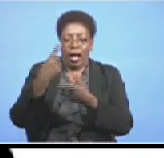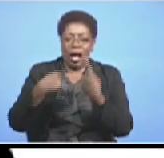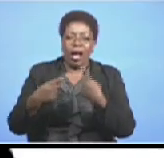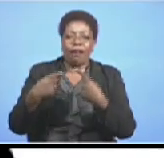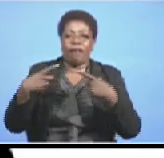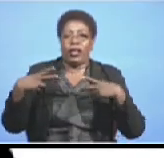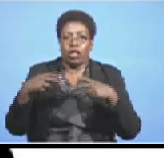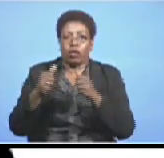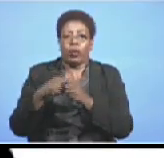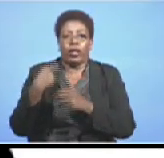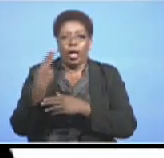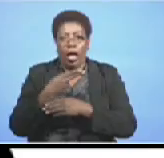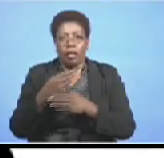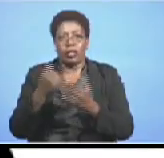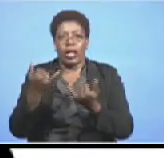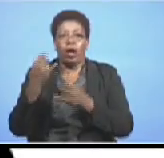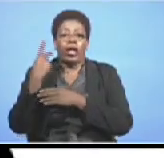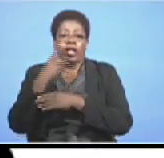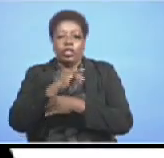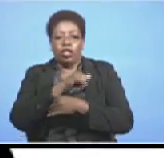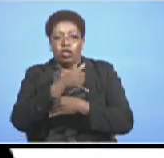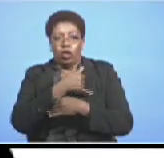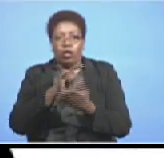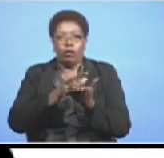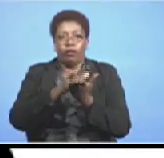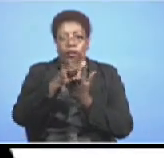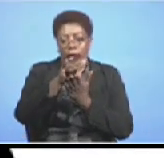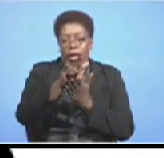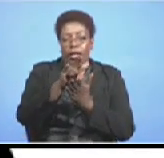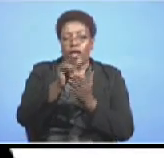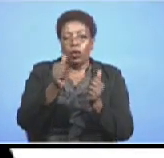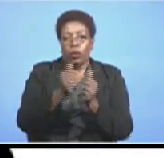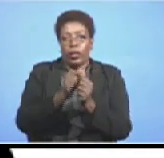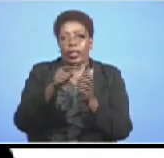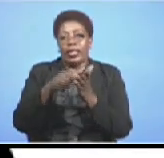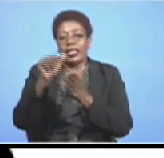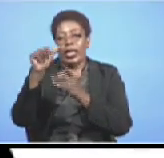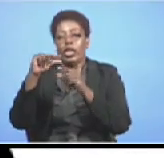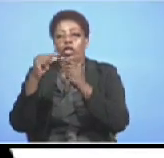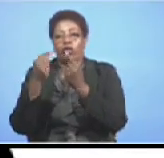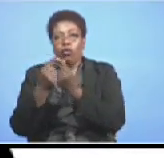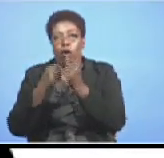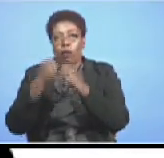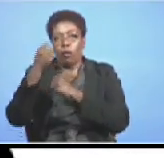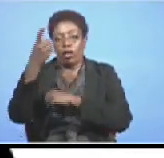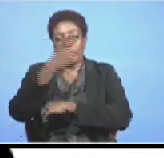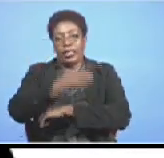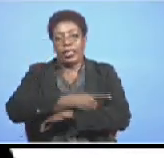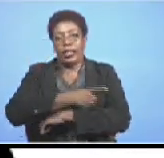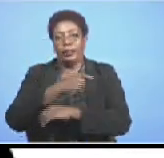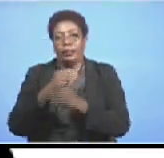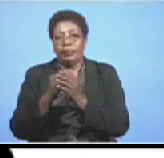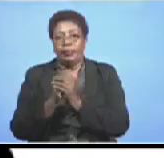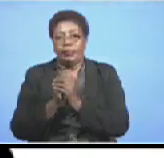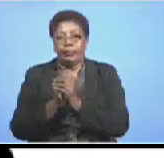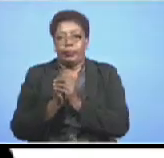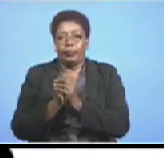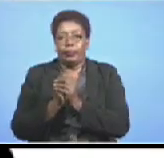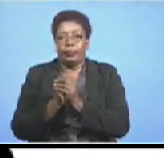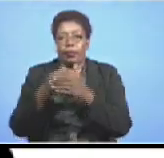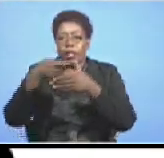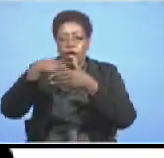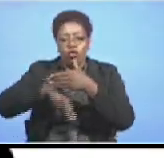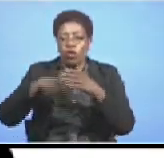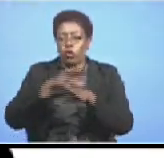our Kelsey Johnson, who is all set to fly first class with this A group come Boxing Day. Roots and